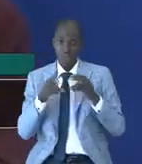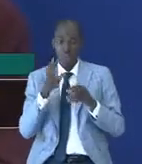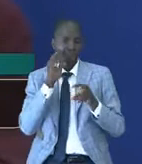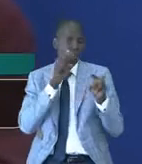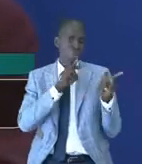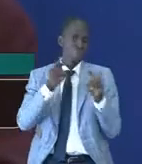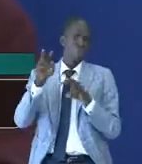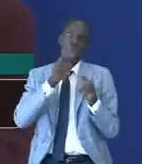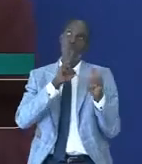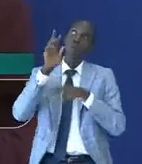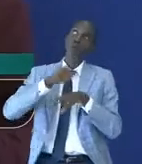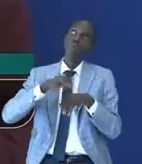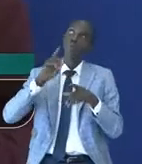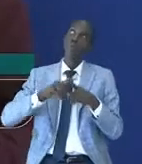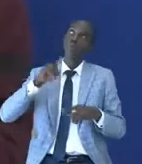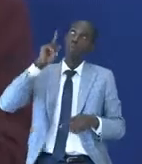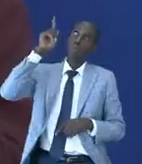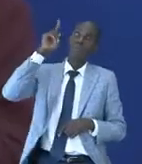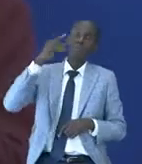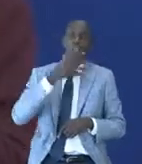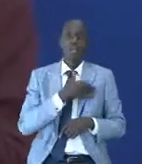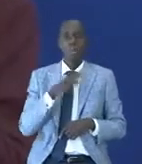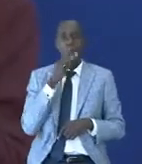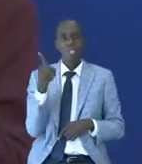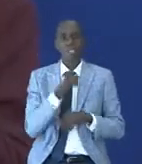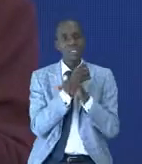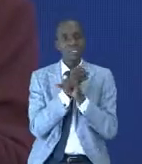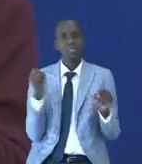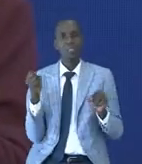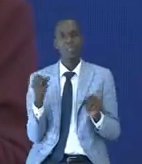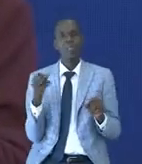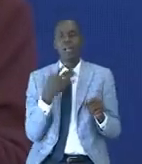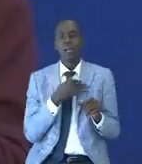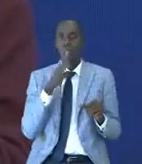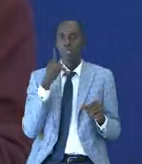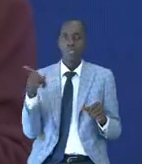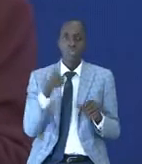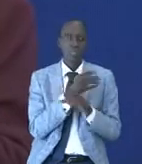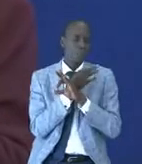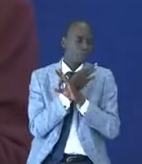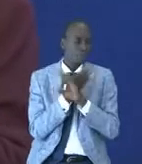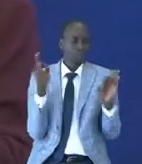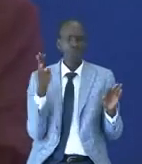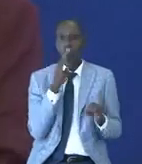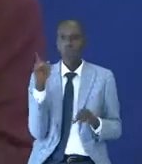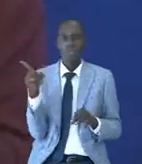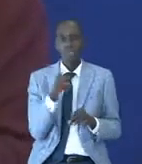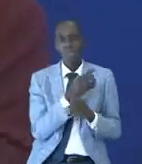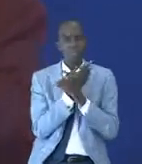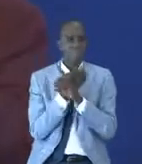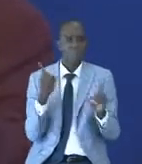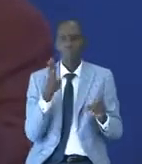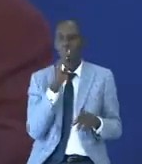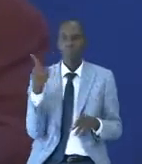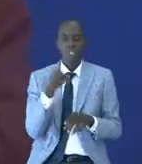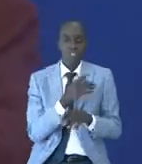look unto me. And be ye saved, and be ye healed, and be ye delivered, and be ye